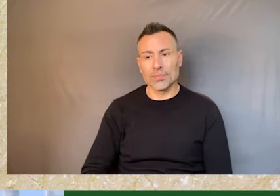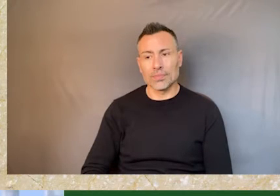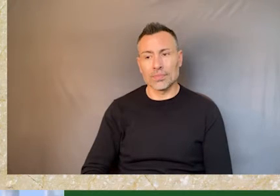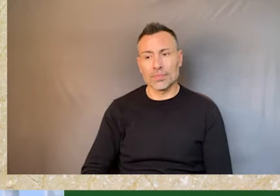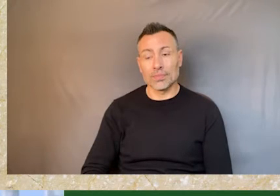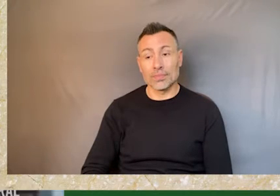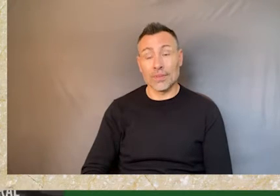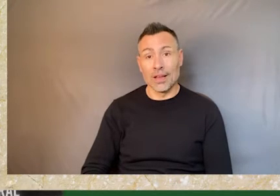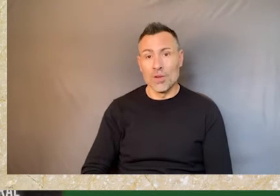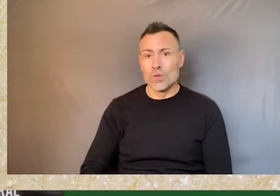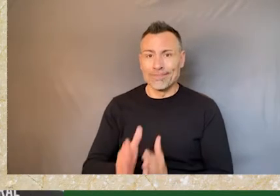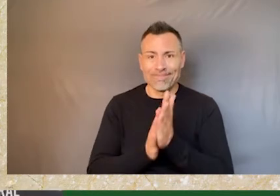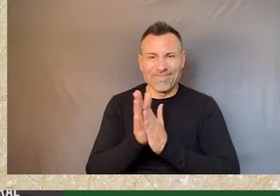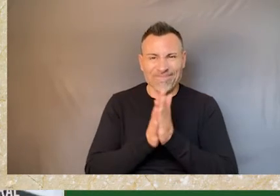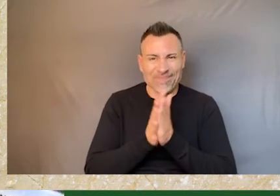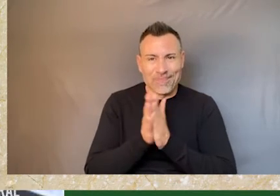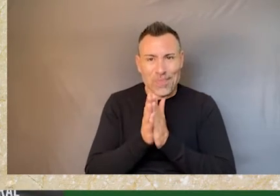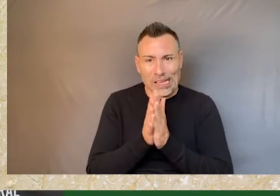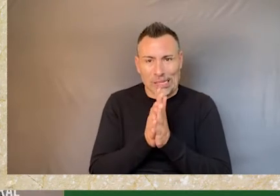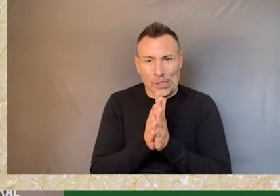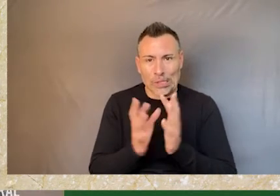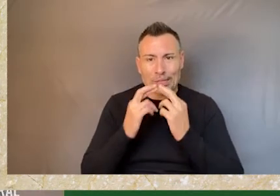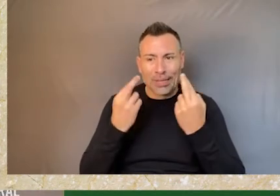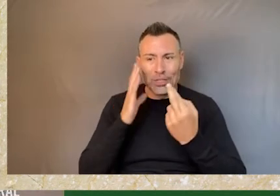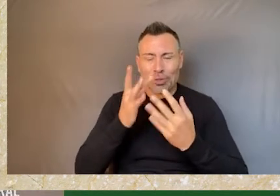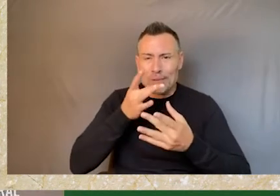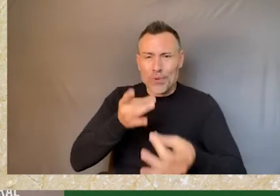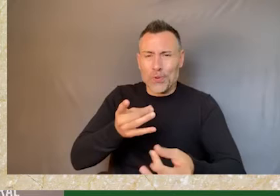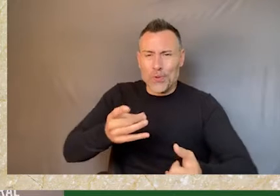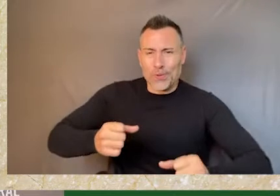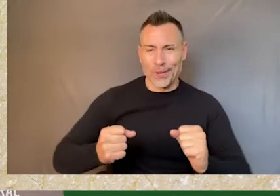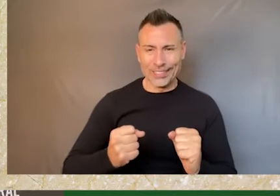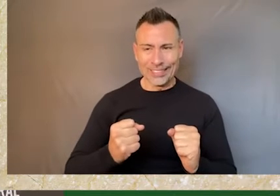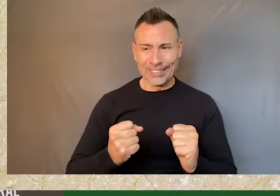Those bagels are gonna taste so good.